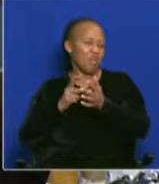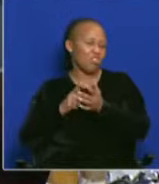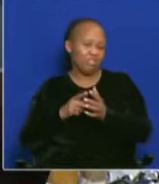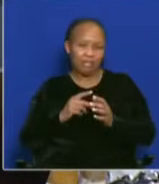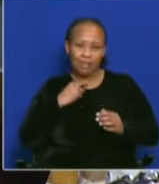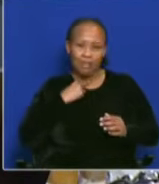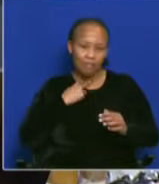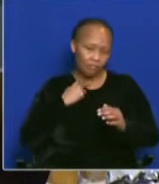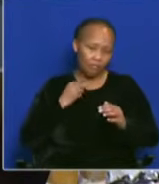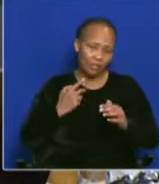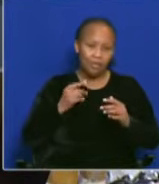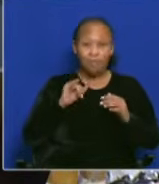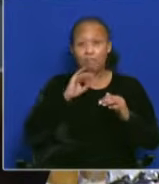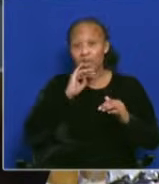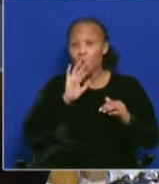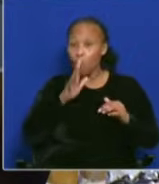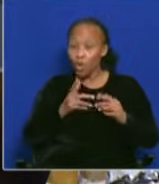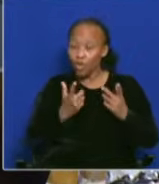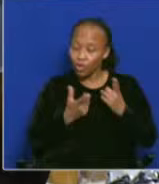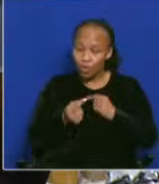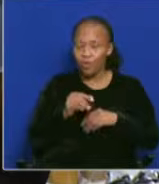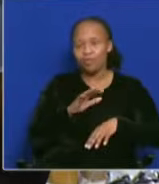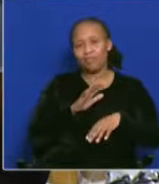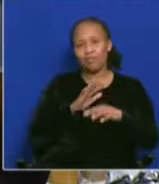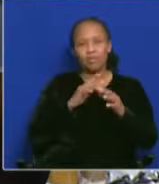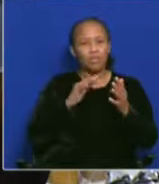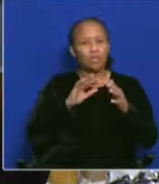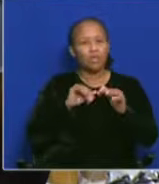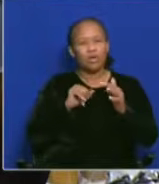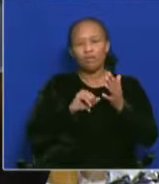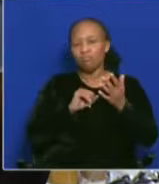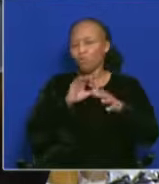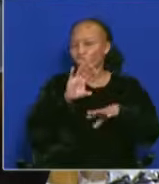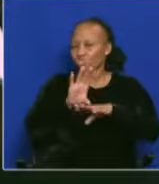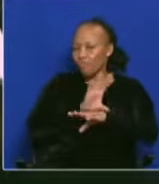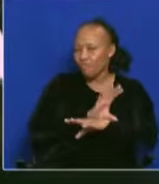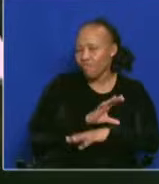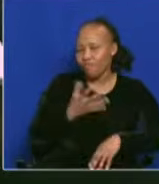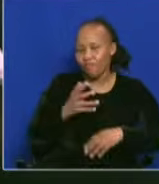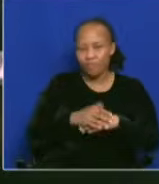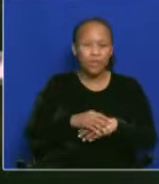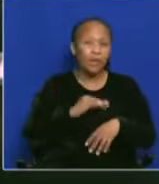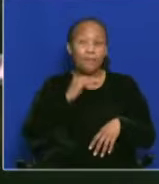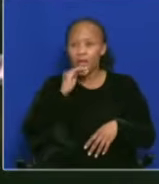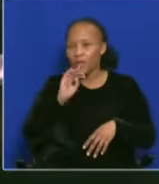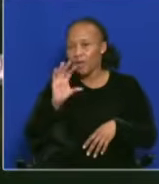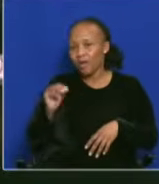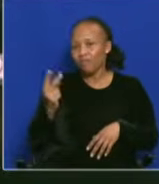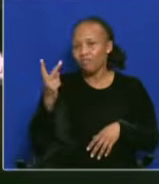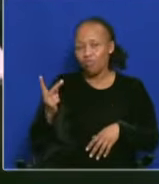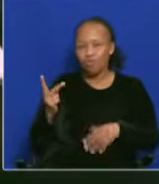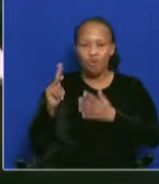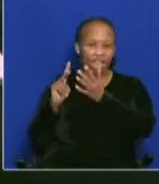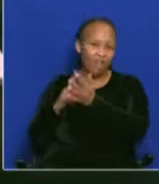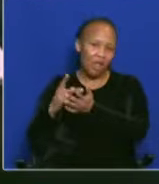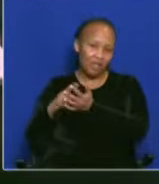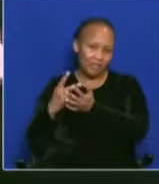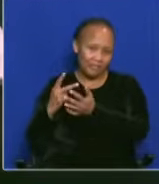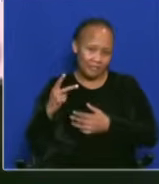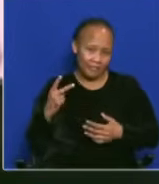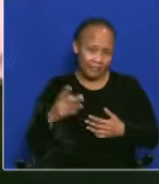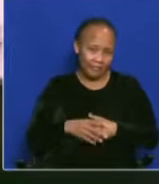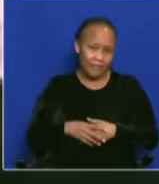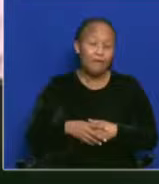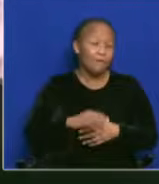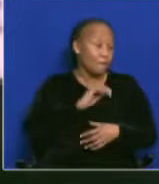So we put away the 2 files that we were working from. That's correct, Commissioner Beloy. Now all you will have is the